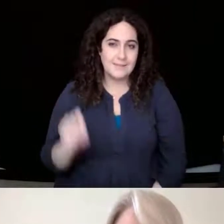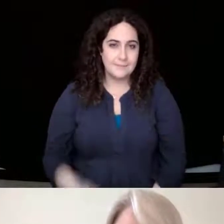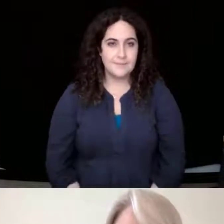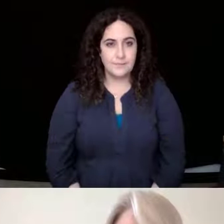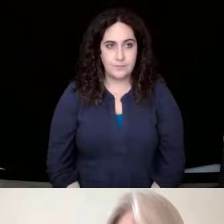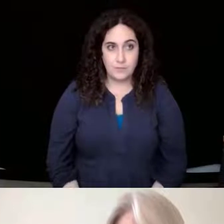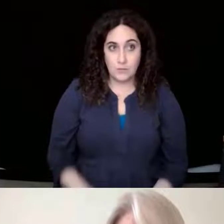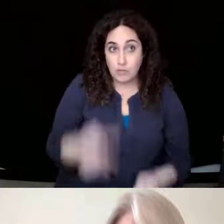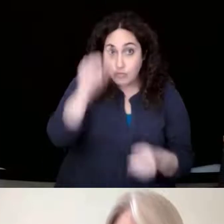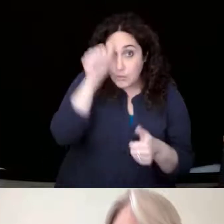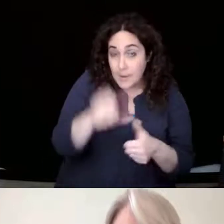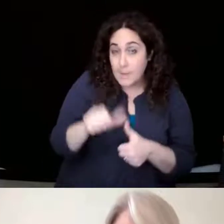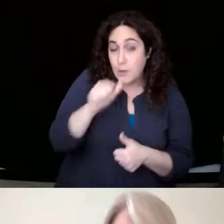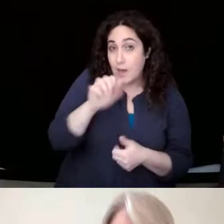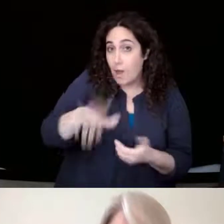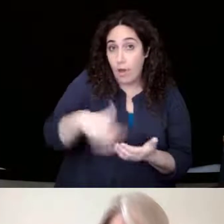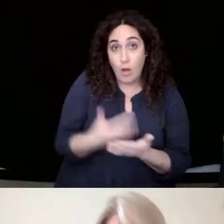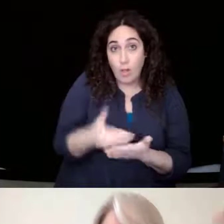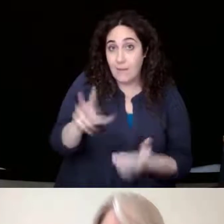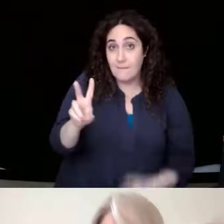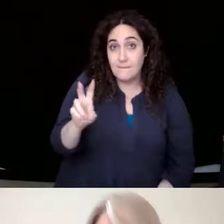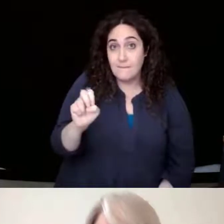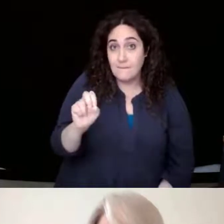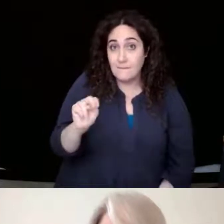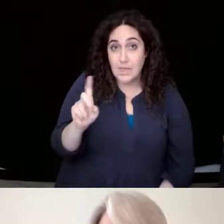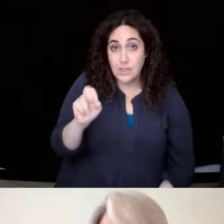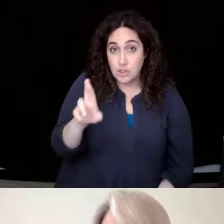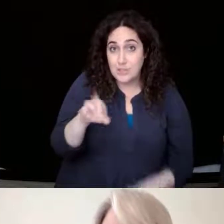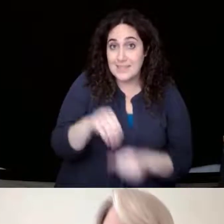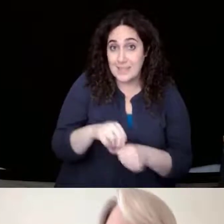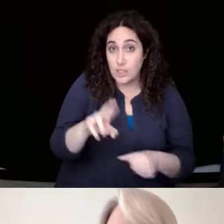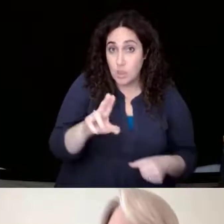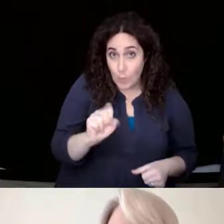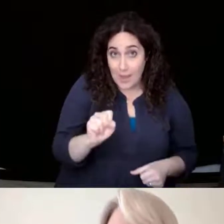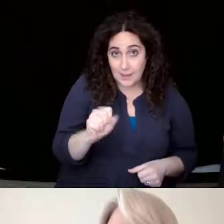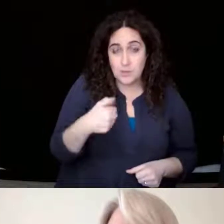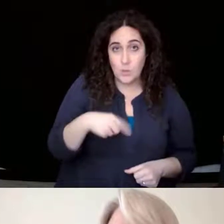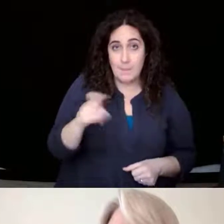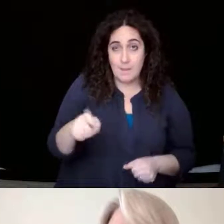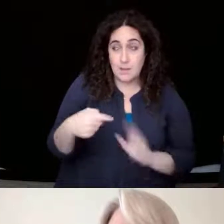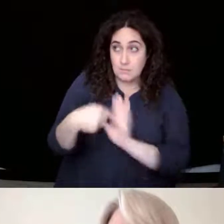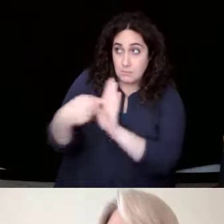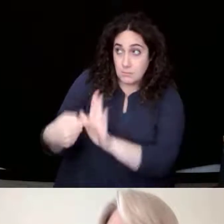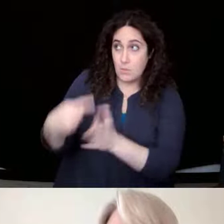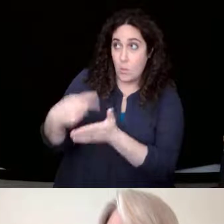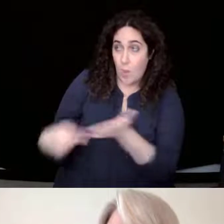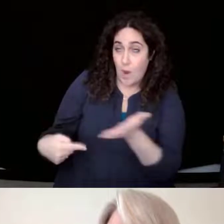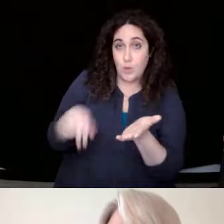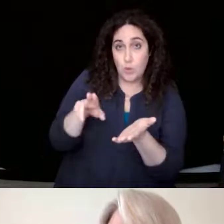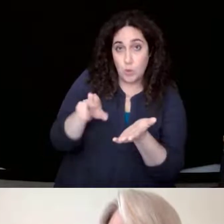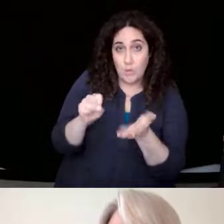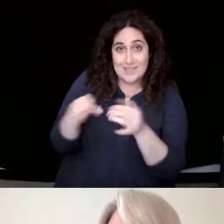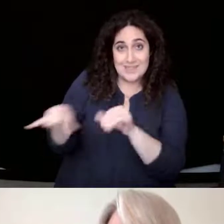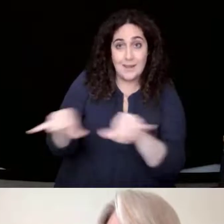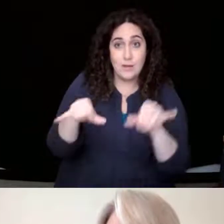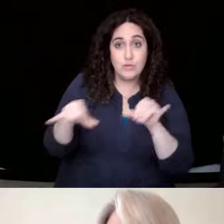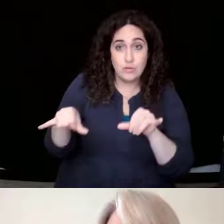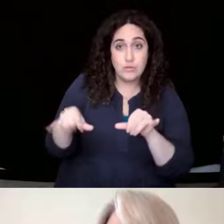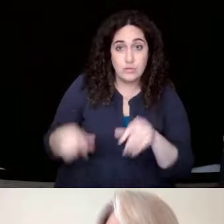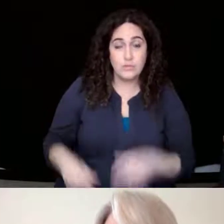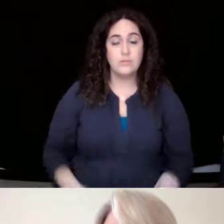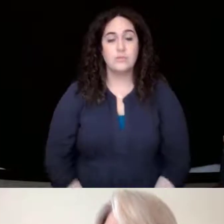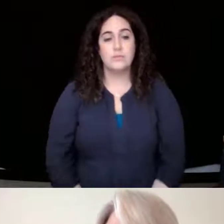our vendors are in the United States, we need to sort of say, so this is our standard. And that they